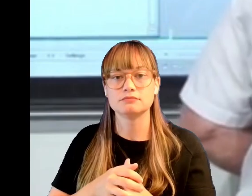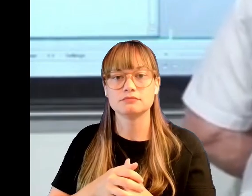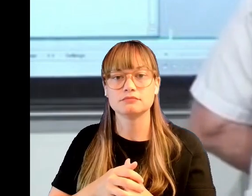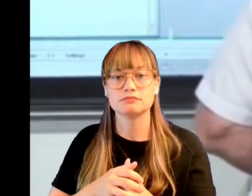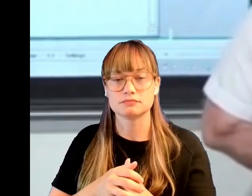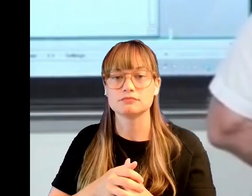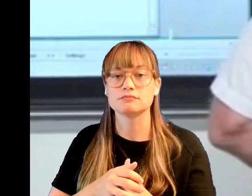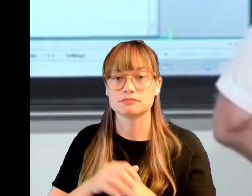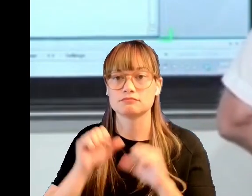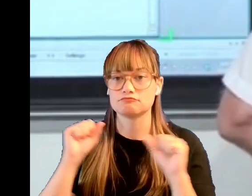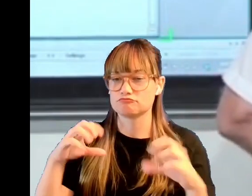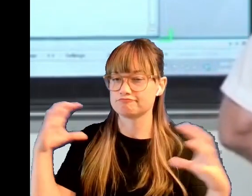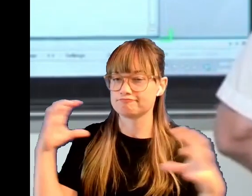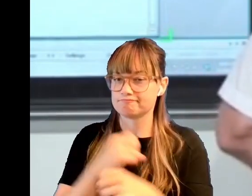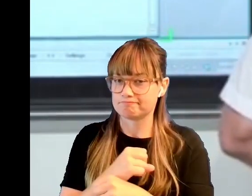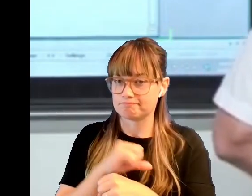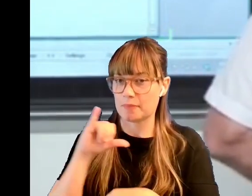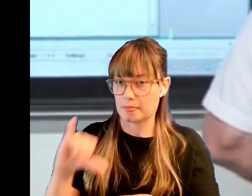we can say this.